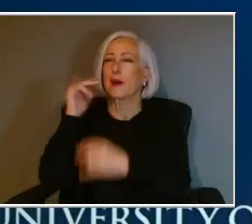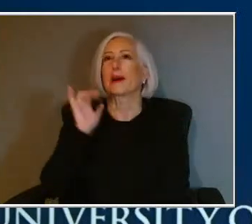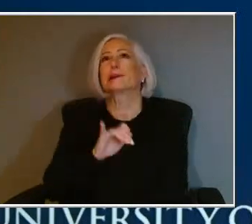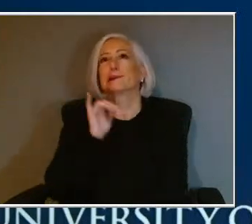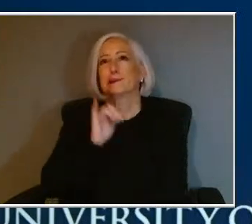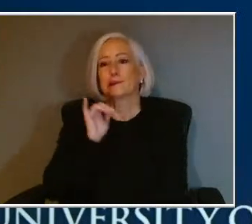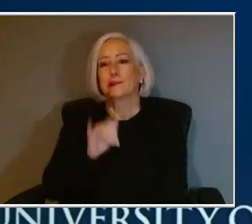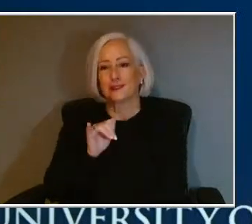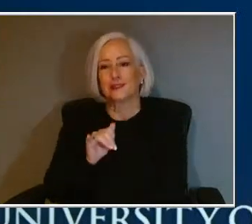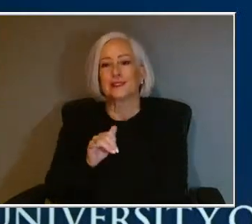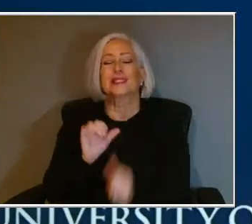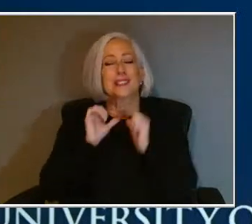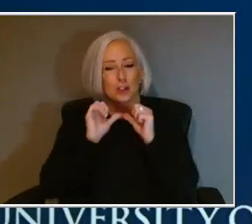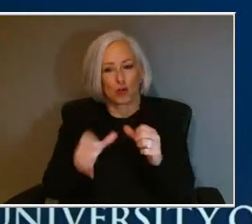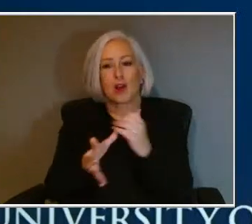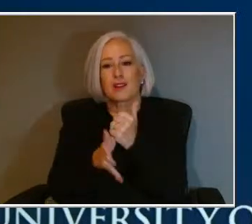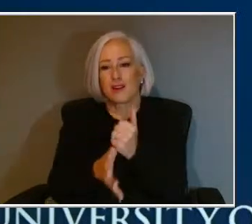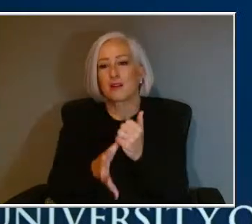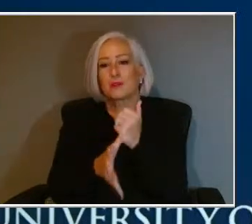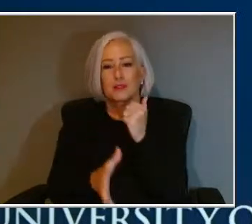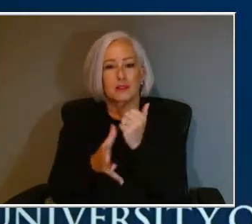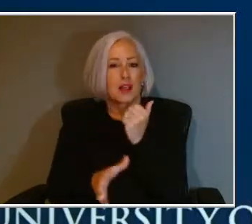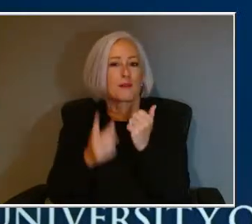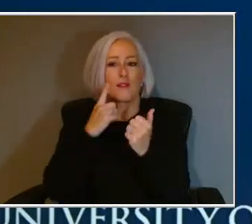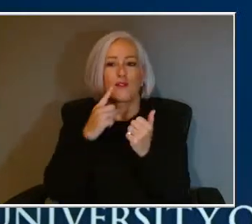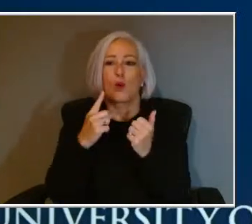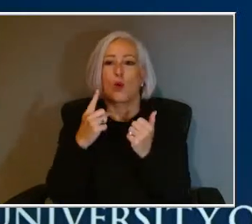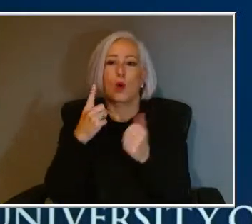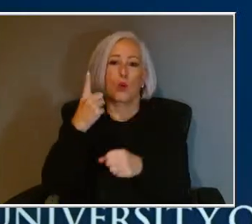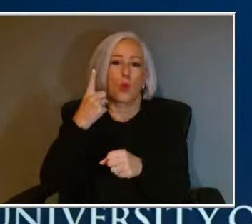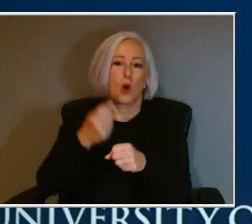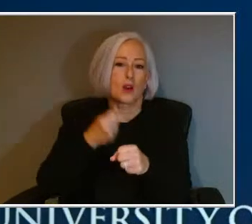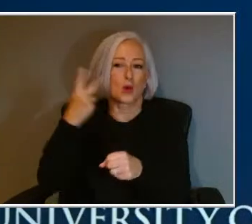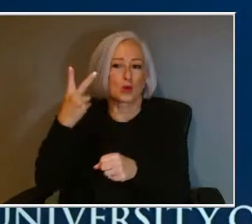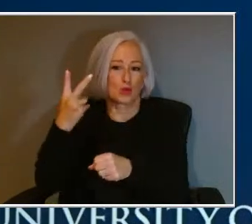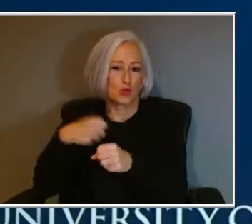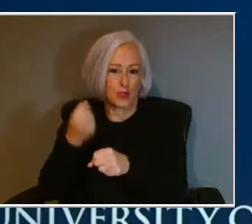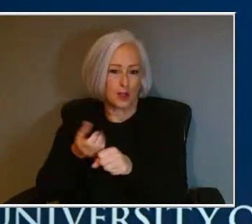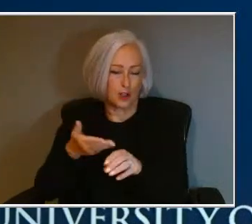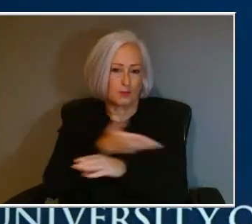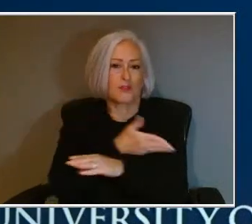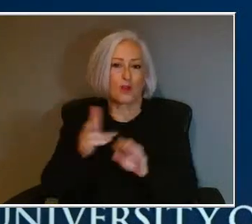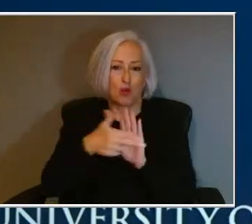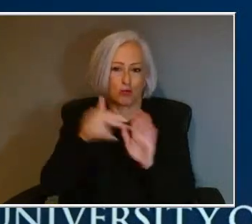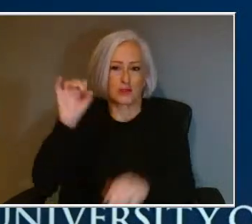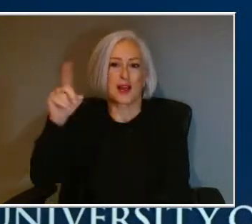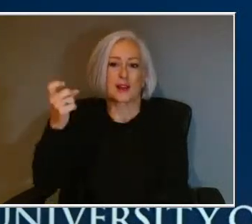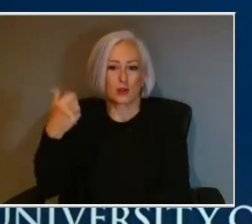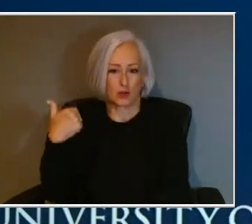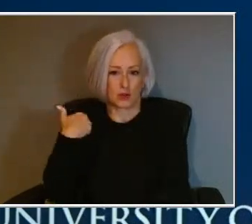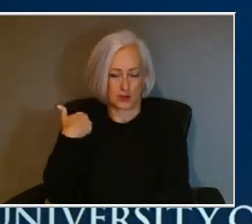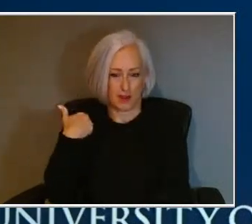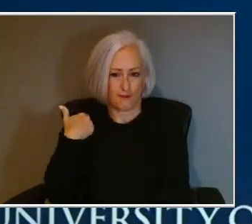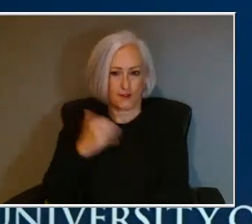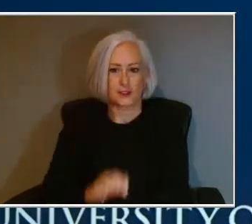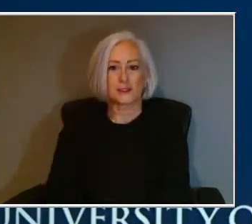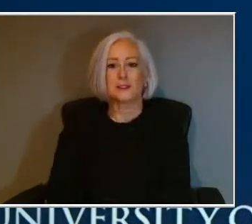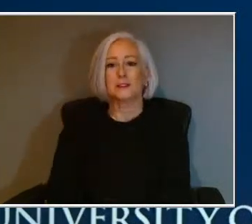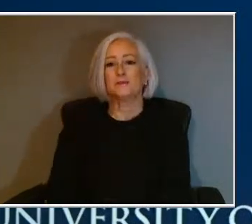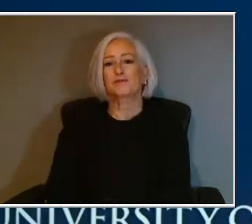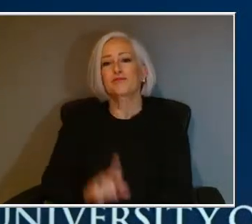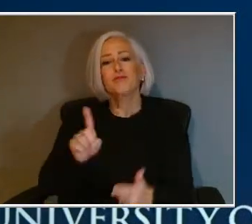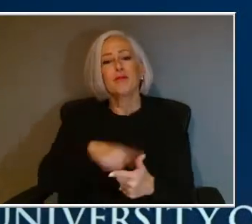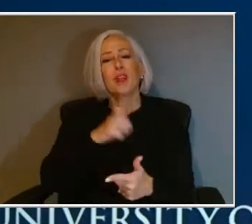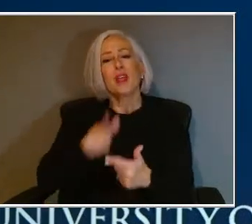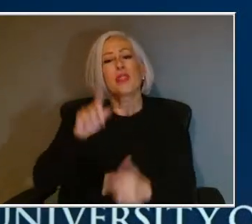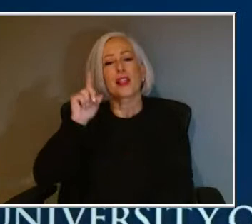chronic constipation for maybe a year or 2 before the diagnosis. But then later on I